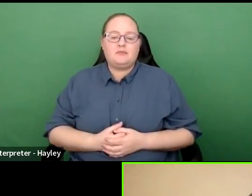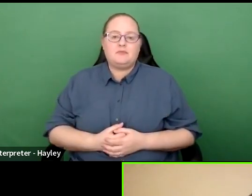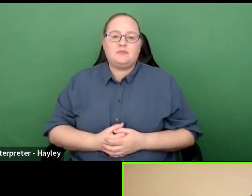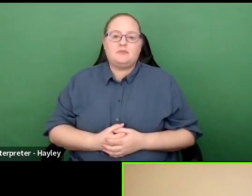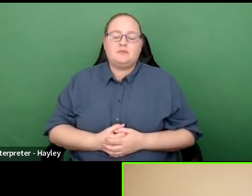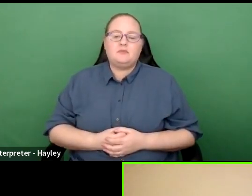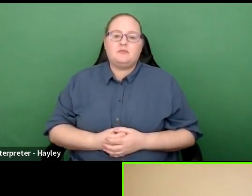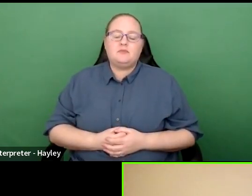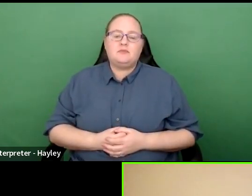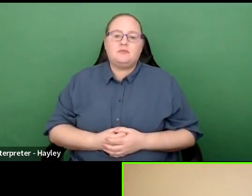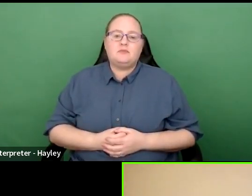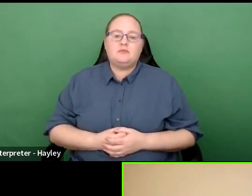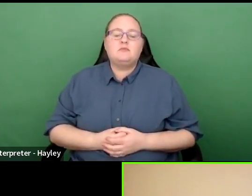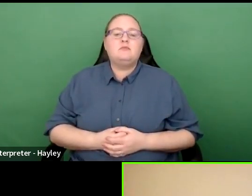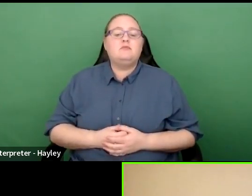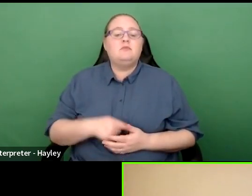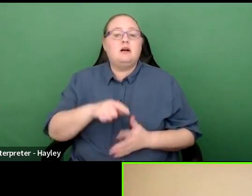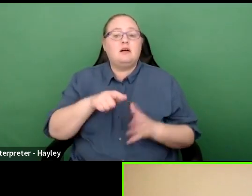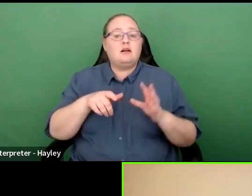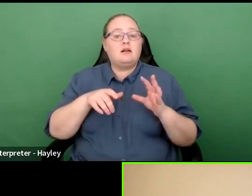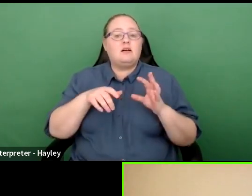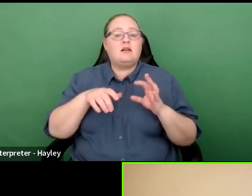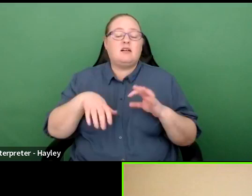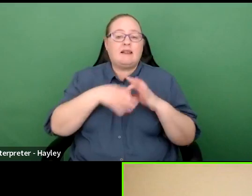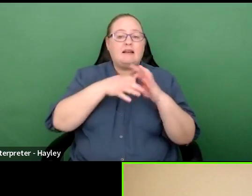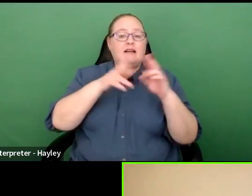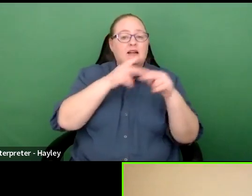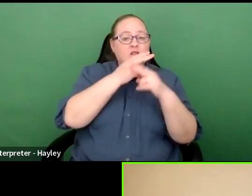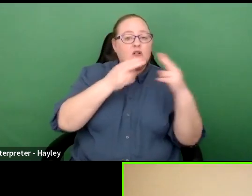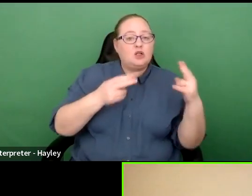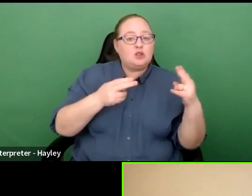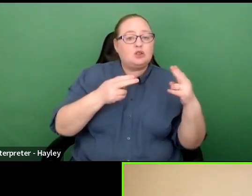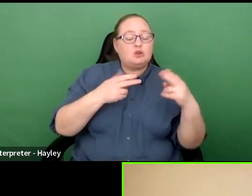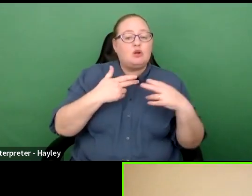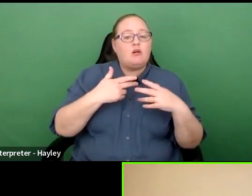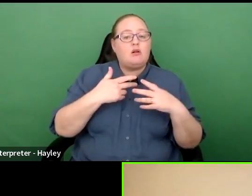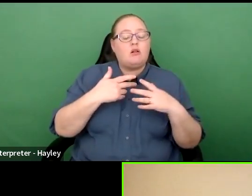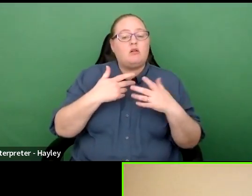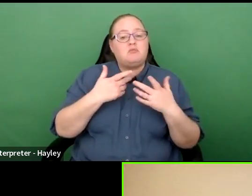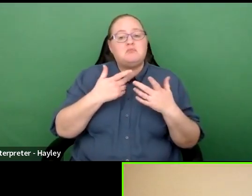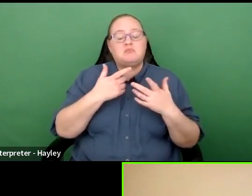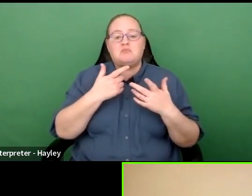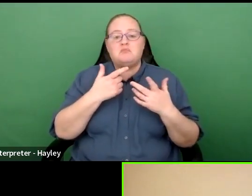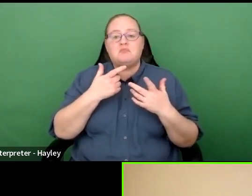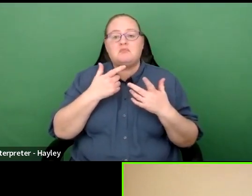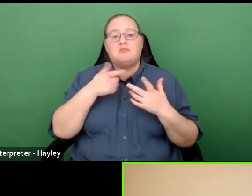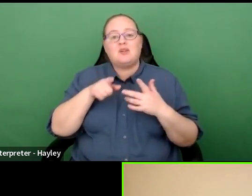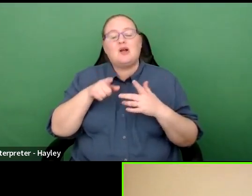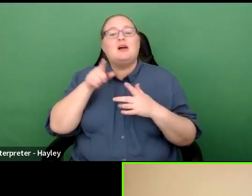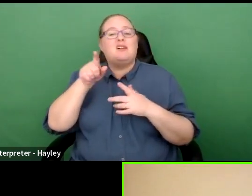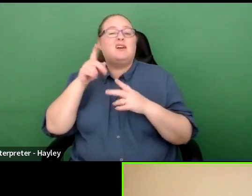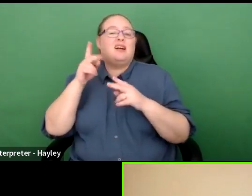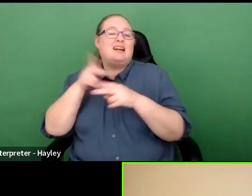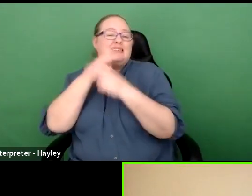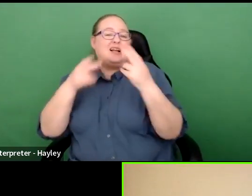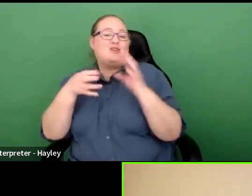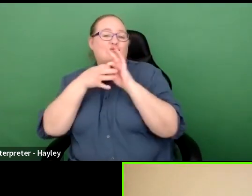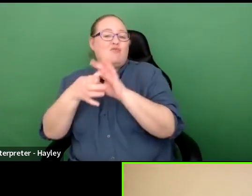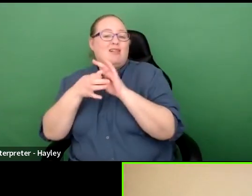This book has international implications, as one may expect from someone who's professor of international